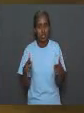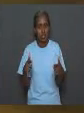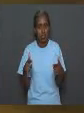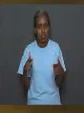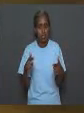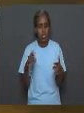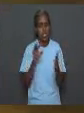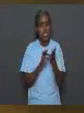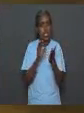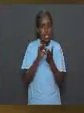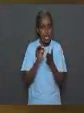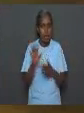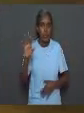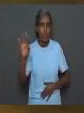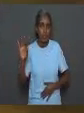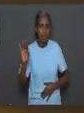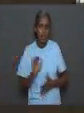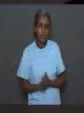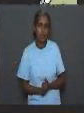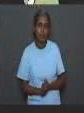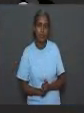the number 9?